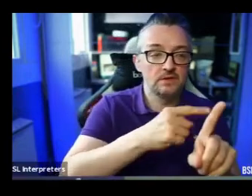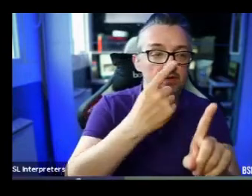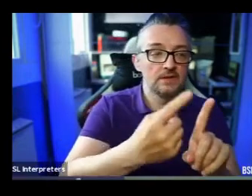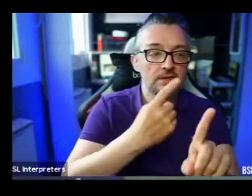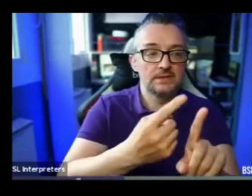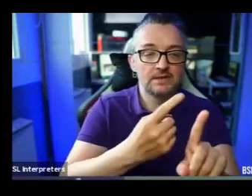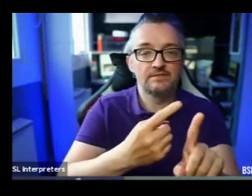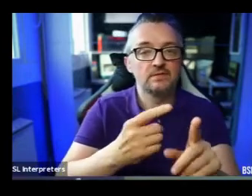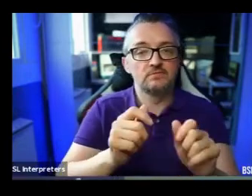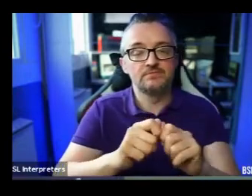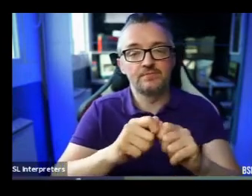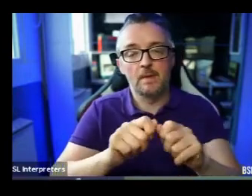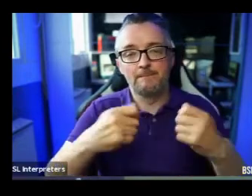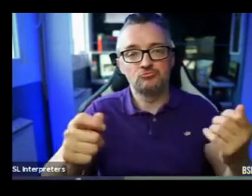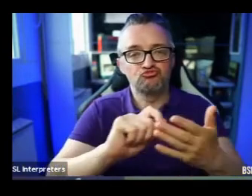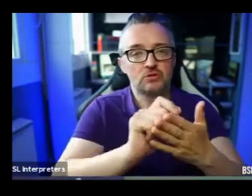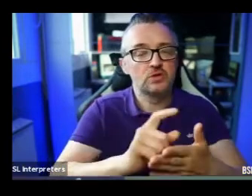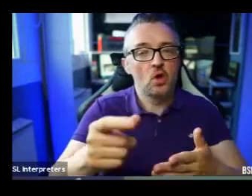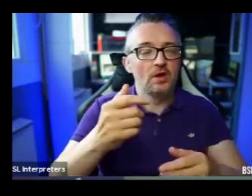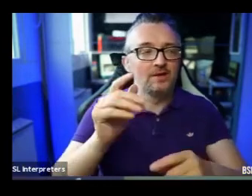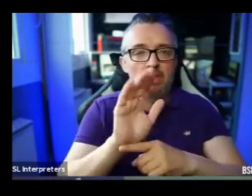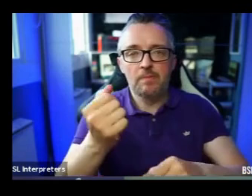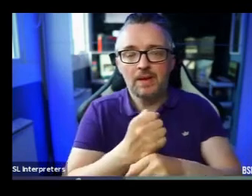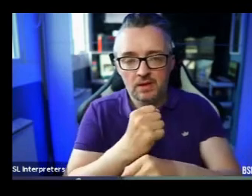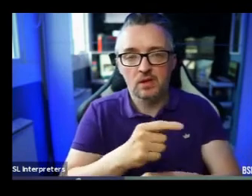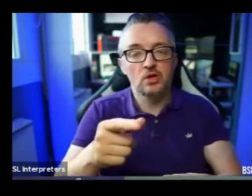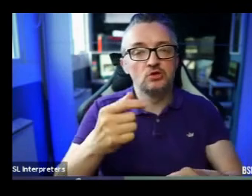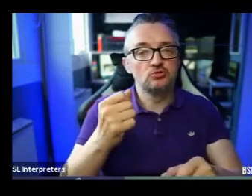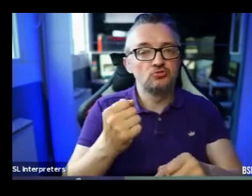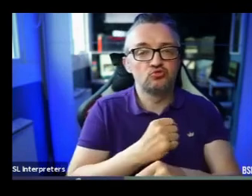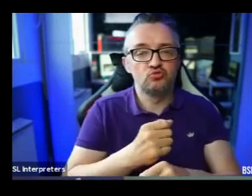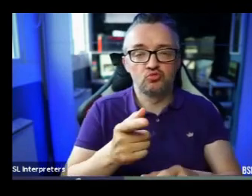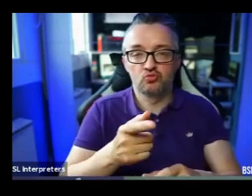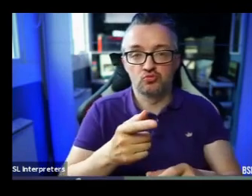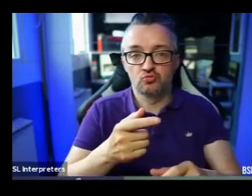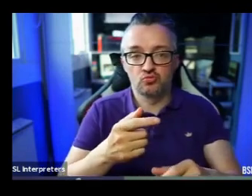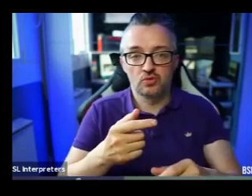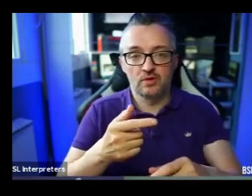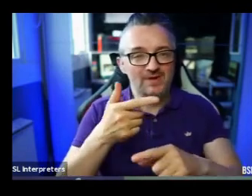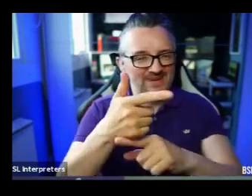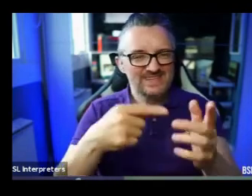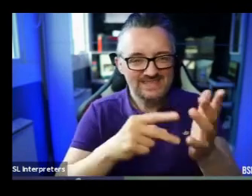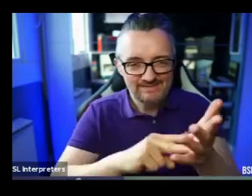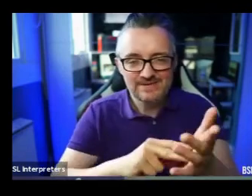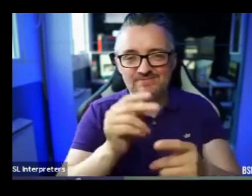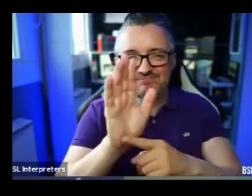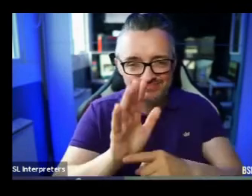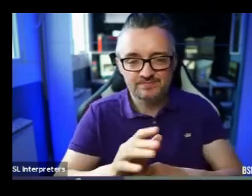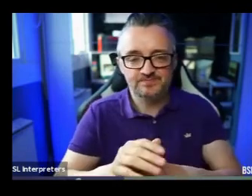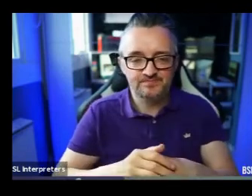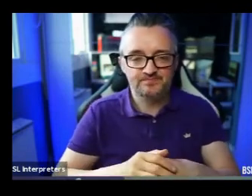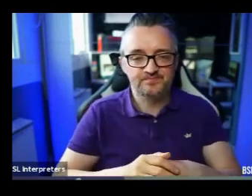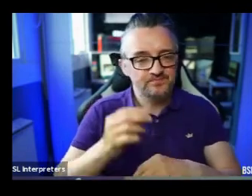left, Anime, is a journalist, and she does documentaries for the public